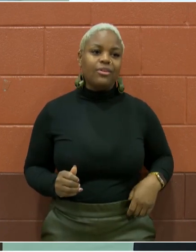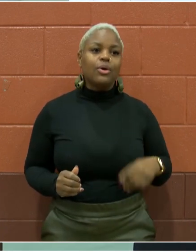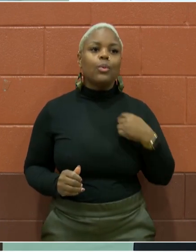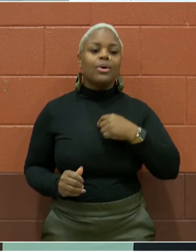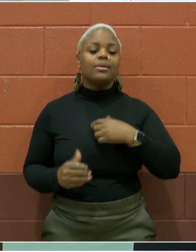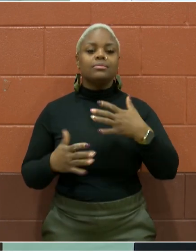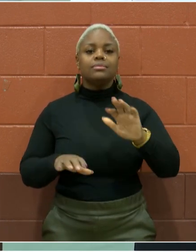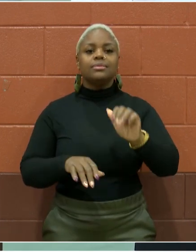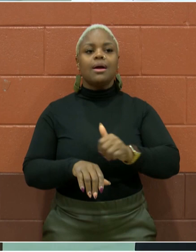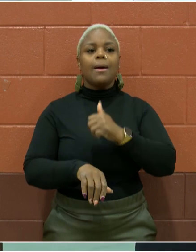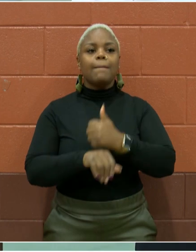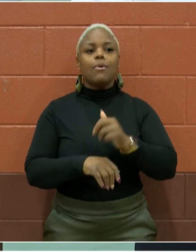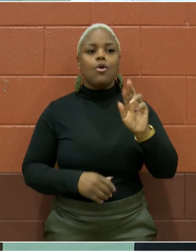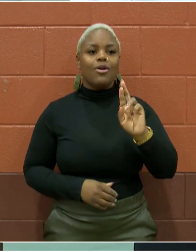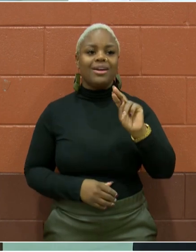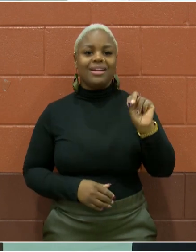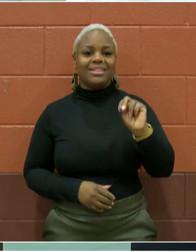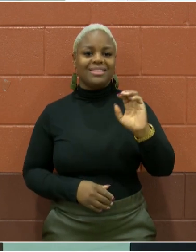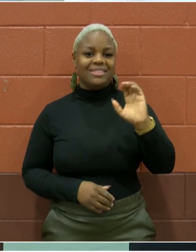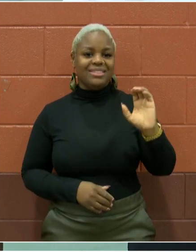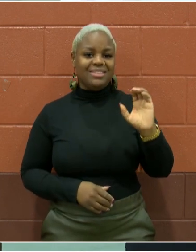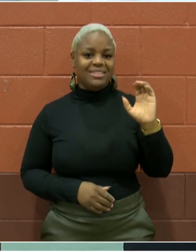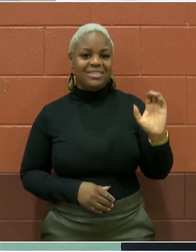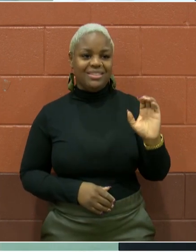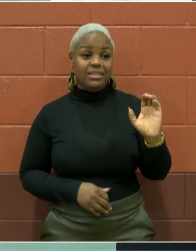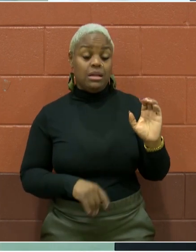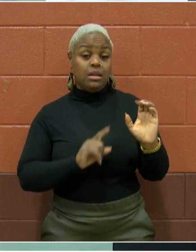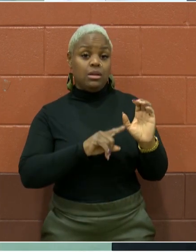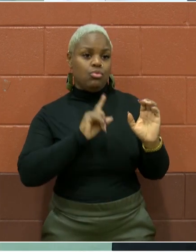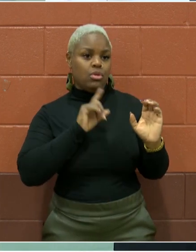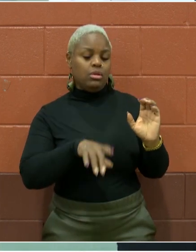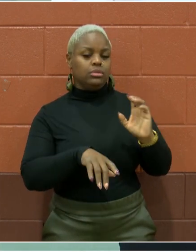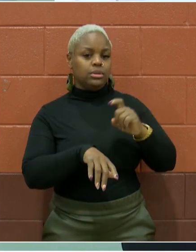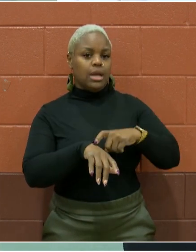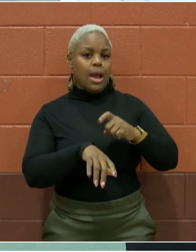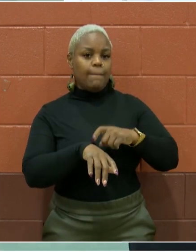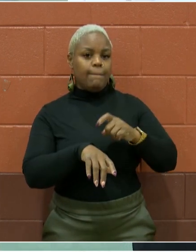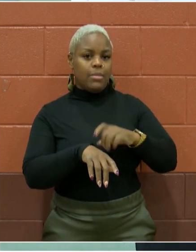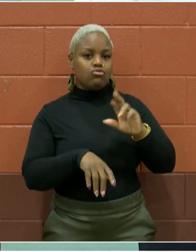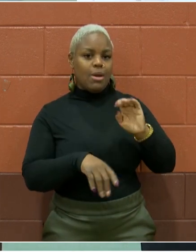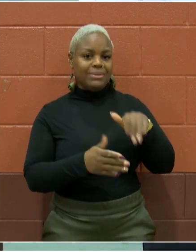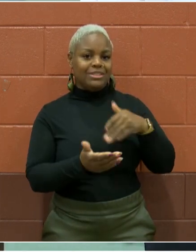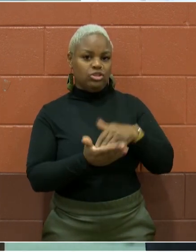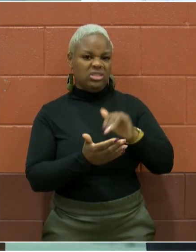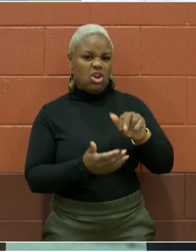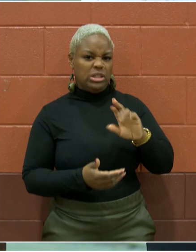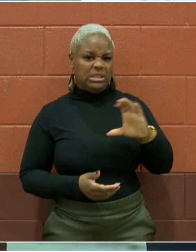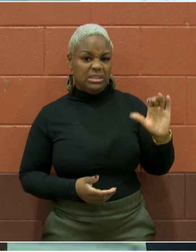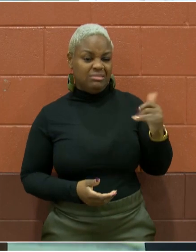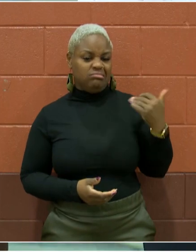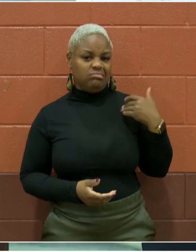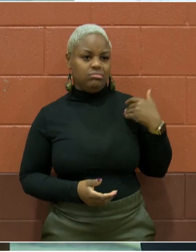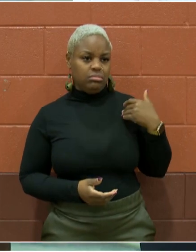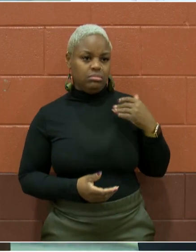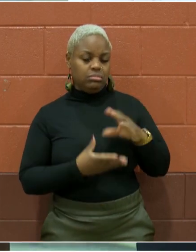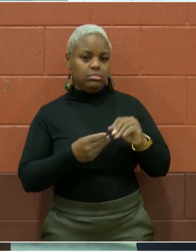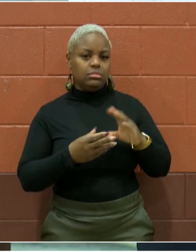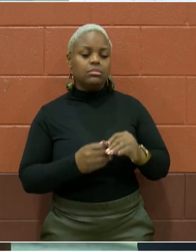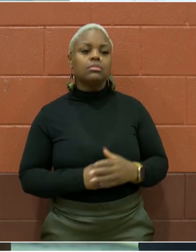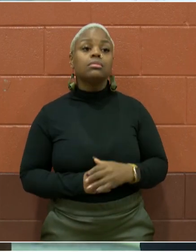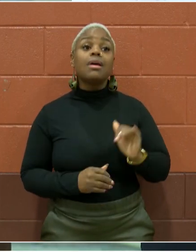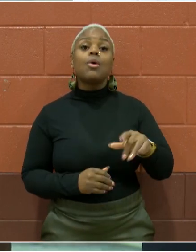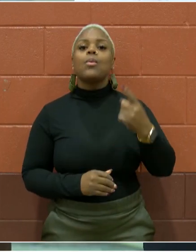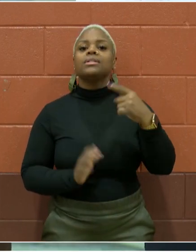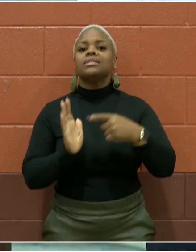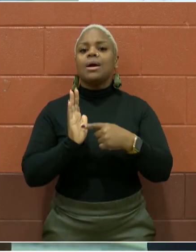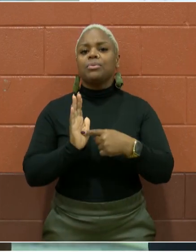real-time crime center, which is really a furtherance of our partnerships with our federal, local, and regional partners to